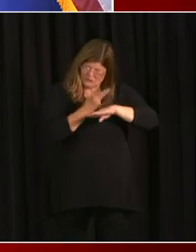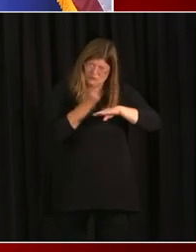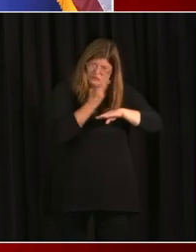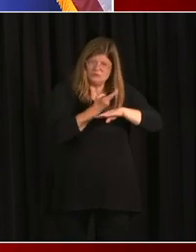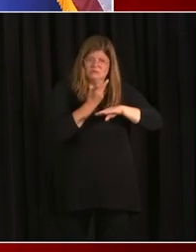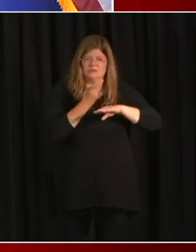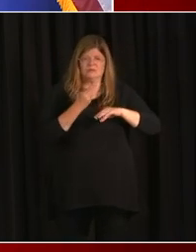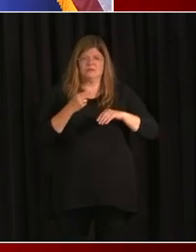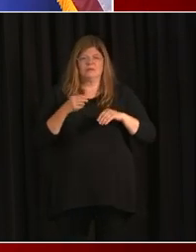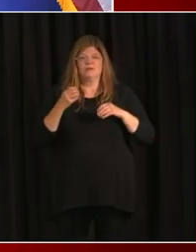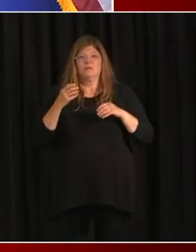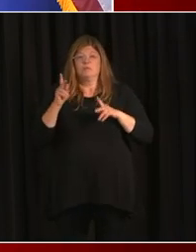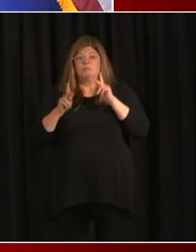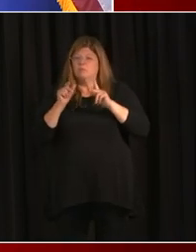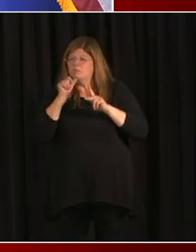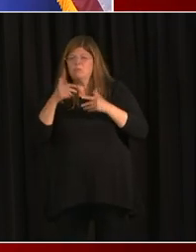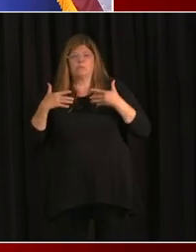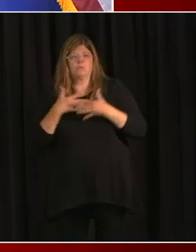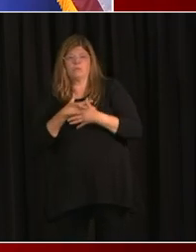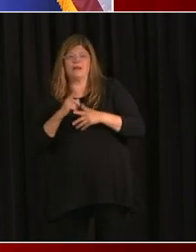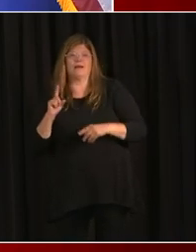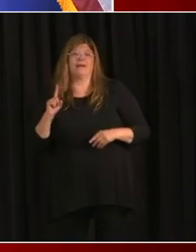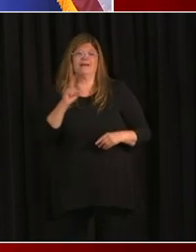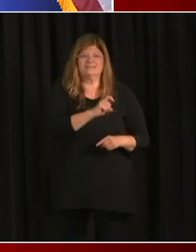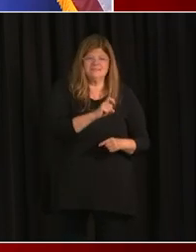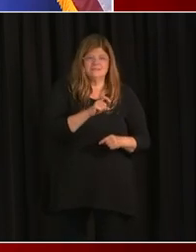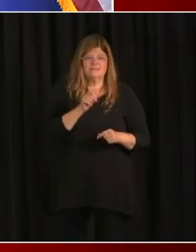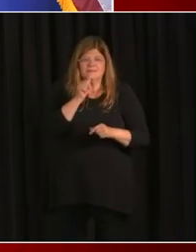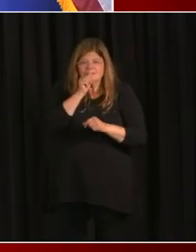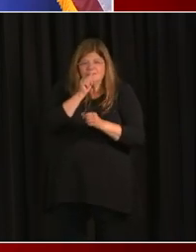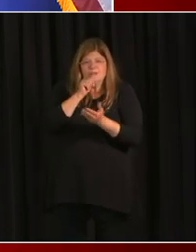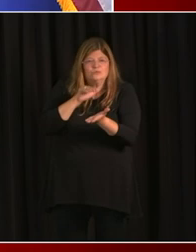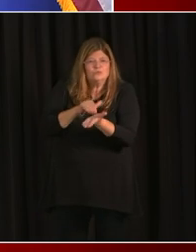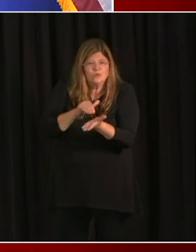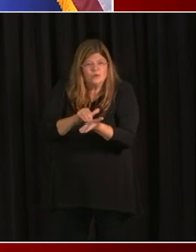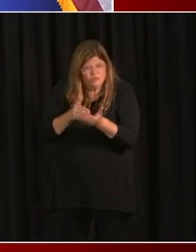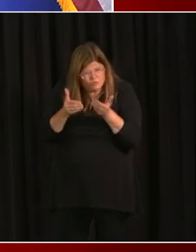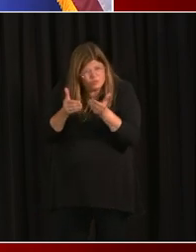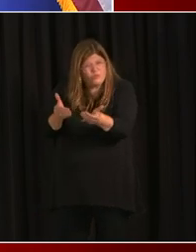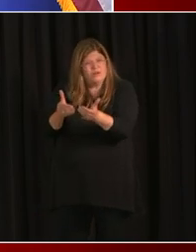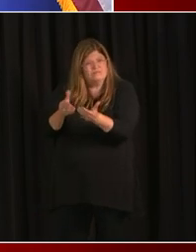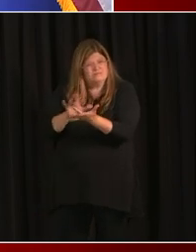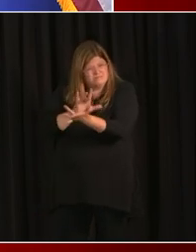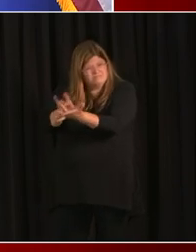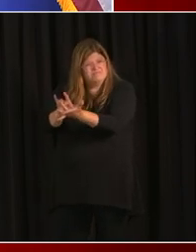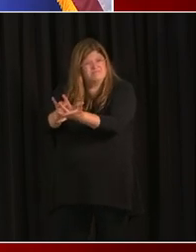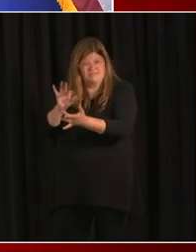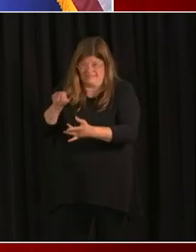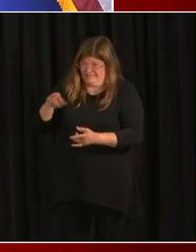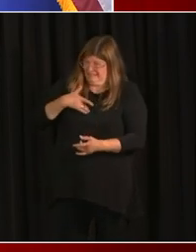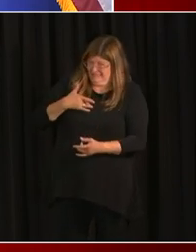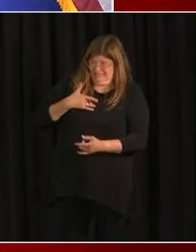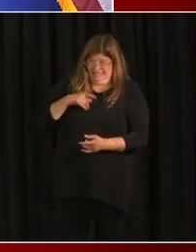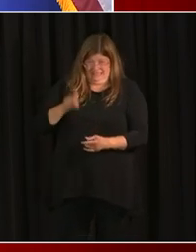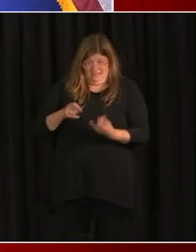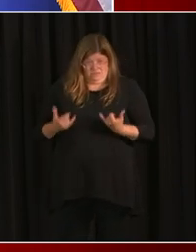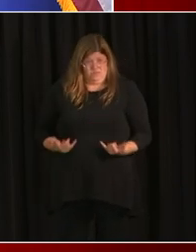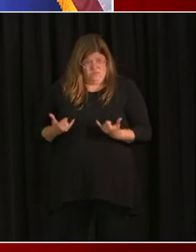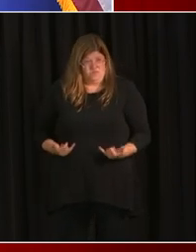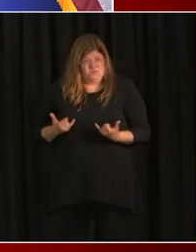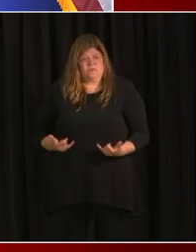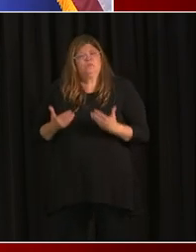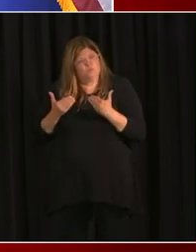people should not hesitate to call their healthcare provider if they believe that they need a test, to get that assessment and be tested